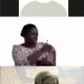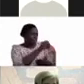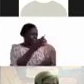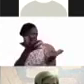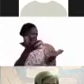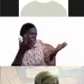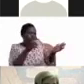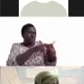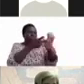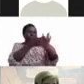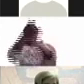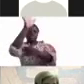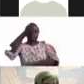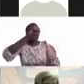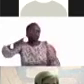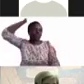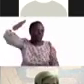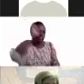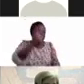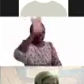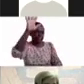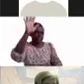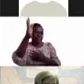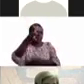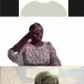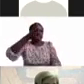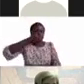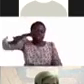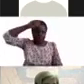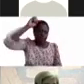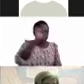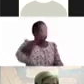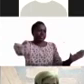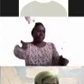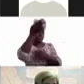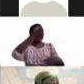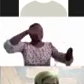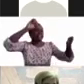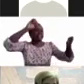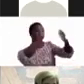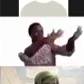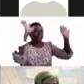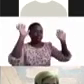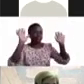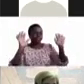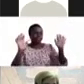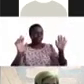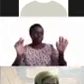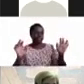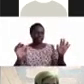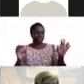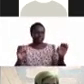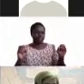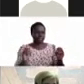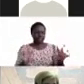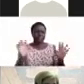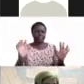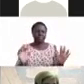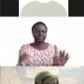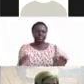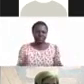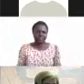face, including prejudice, because a woman with disability is considered as